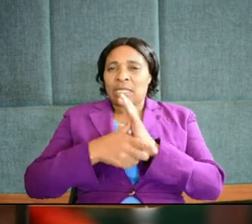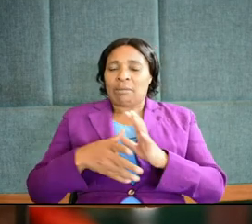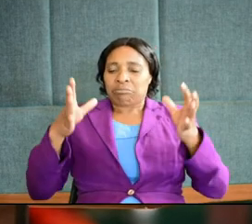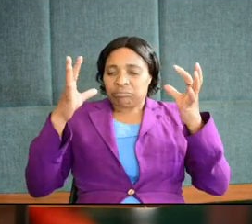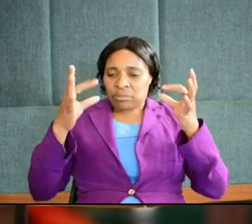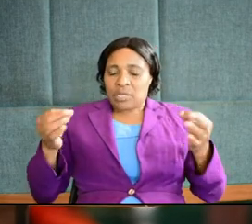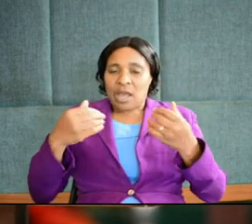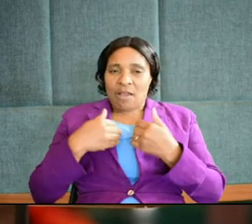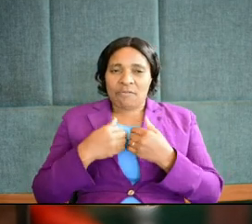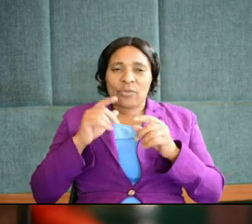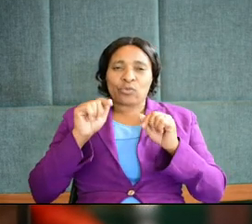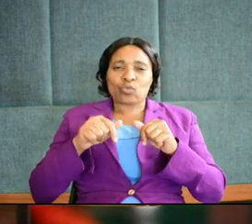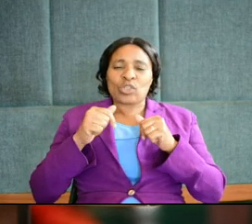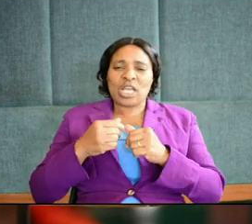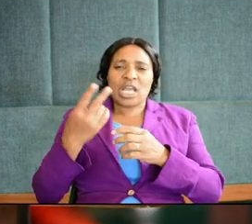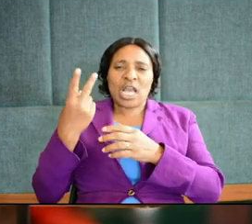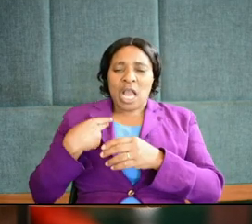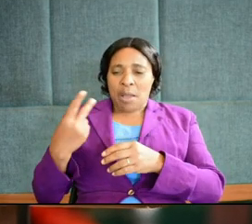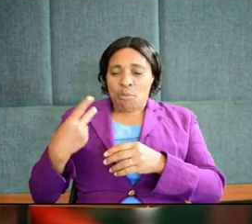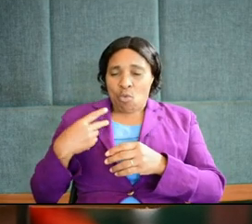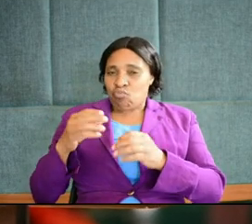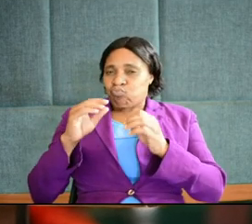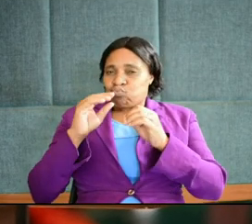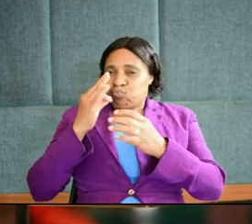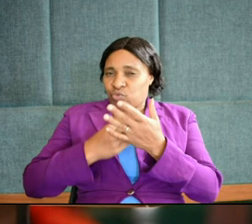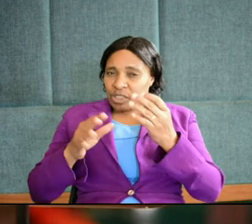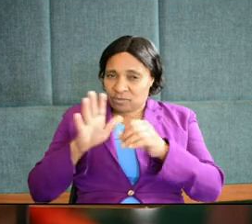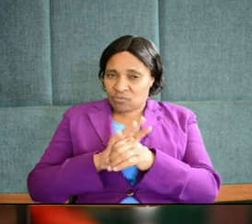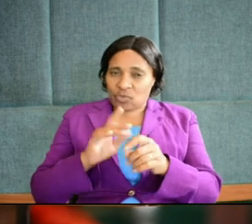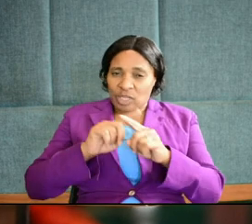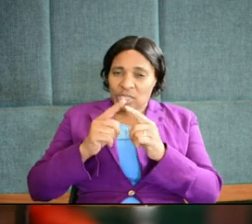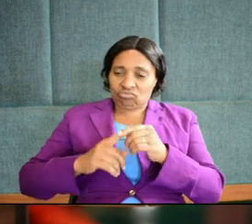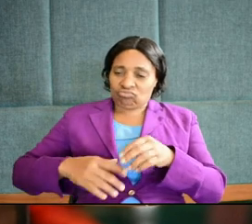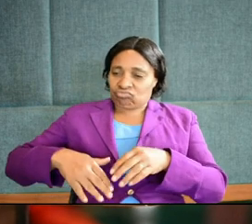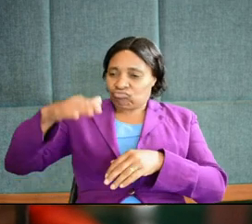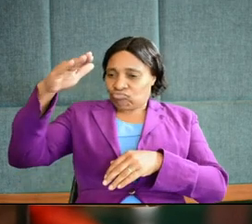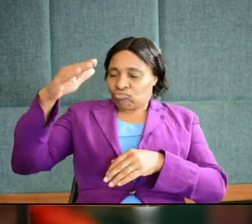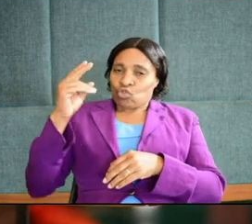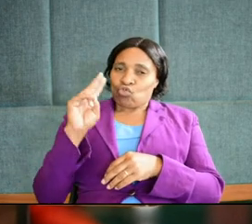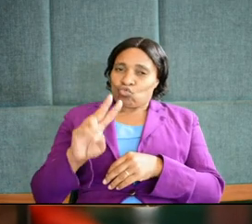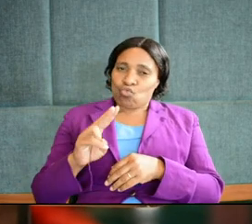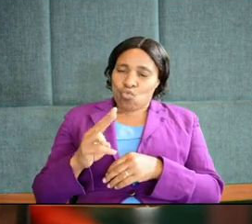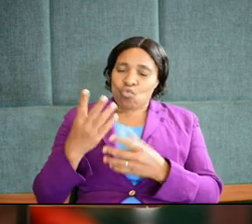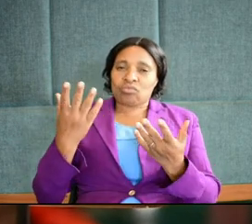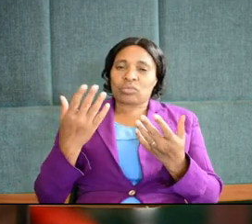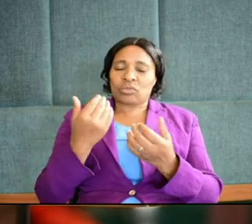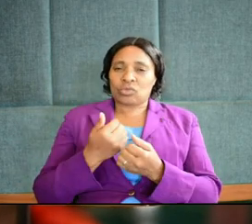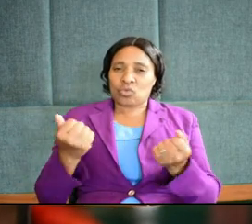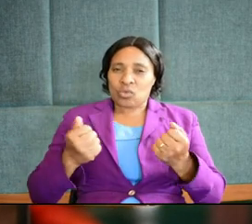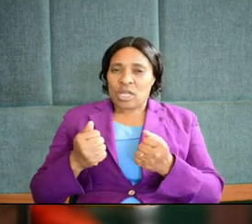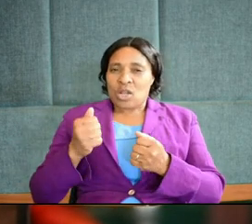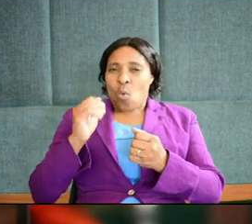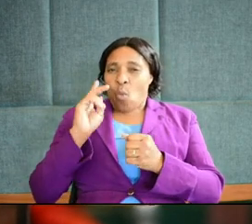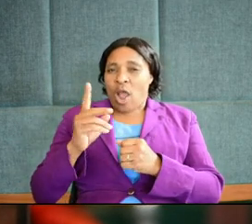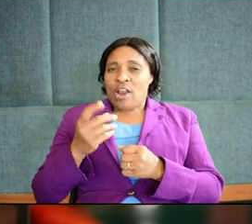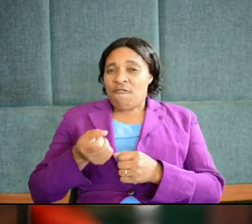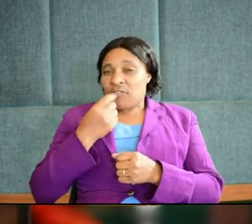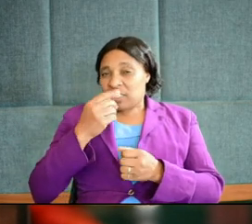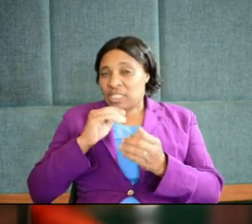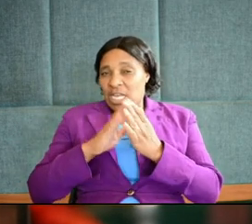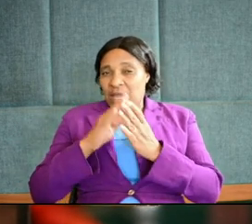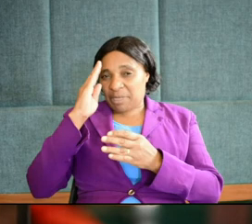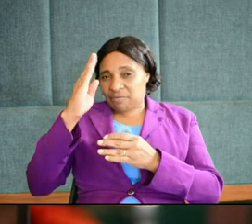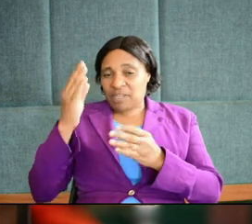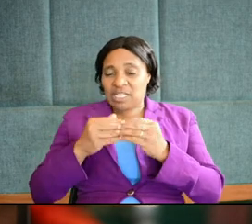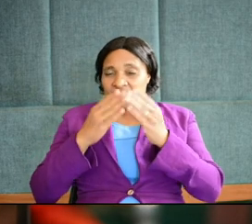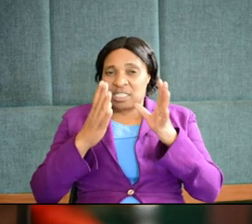married. Today, the couple are faithful church members and have 2 grown daughters, one who is a physician and the other is a pathfinder leader. Victor